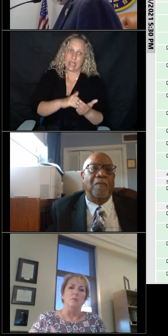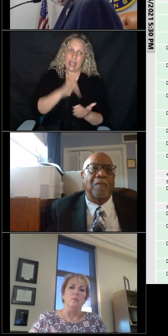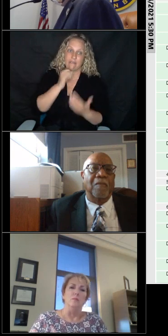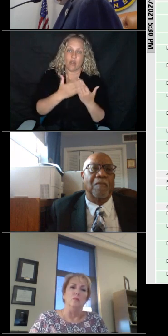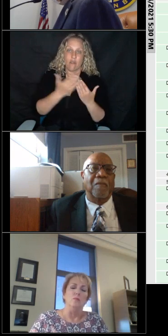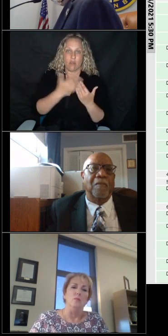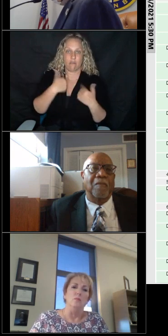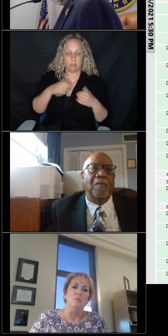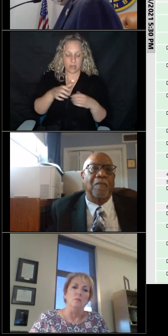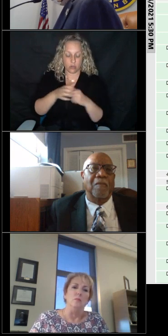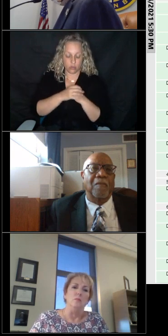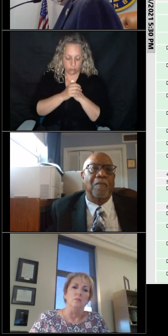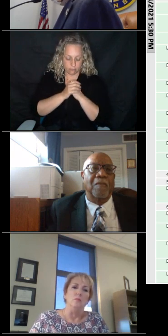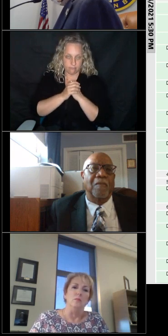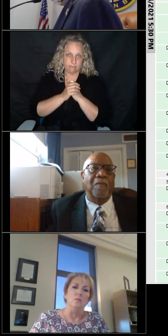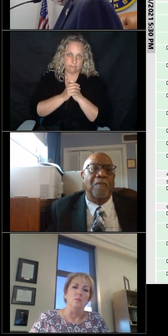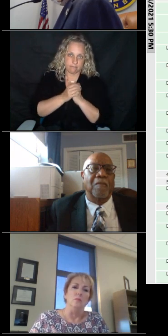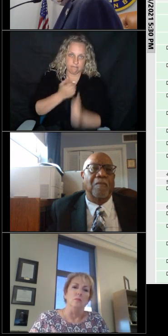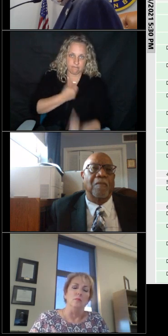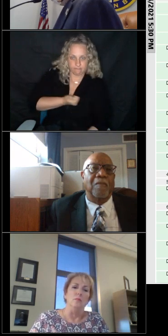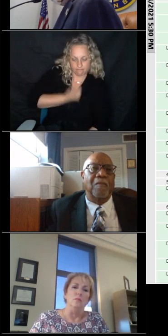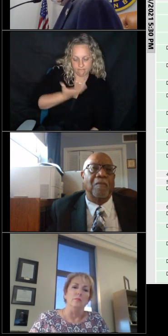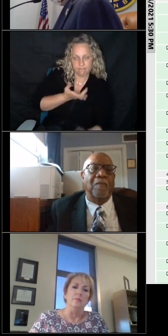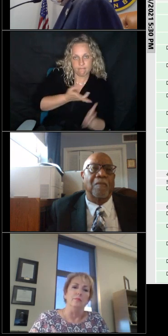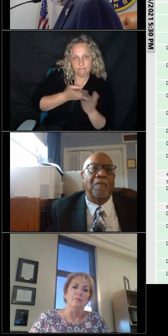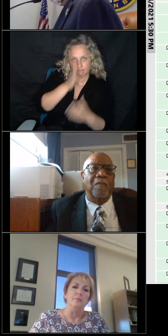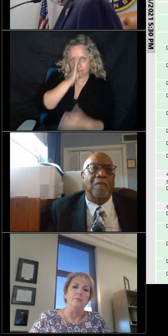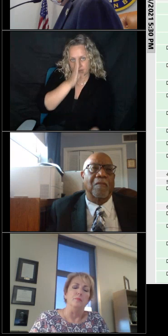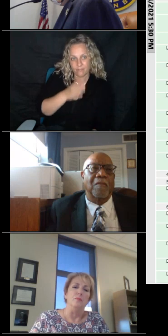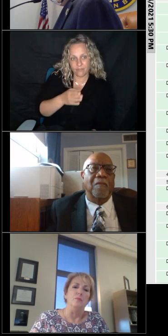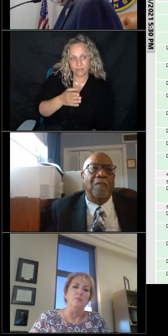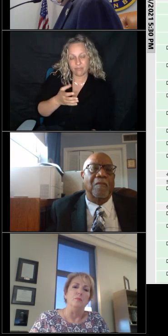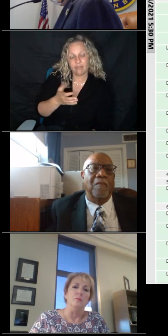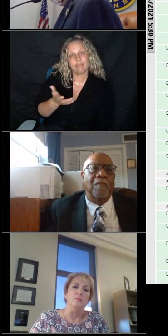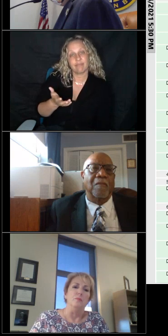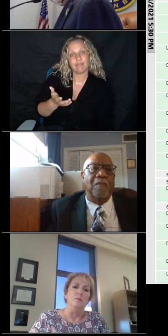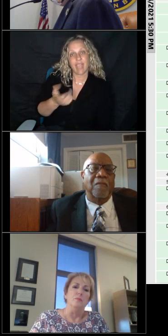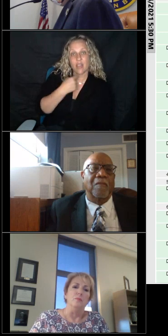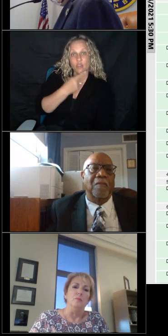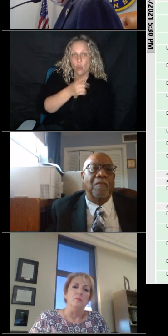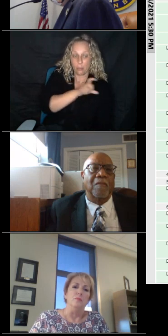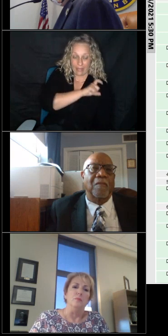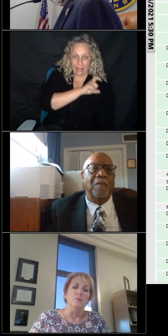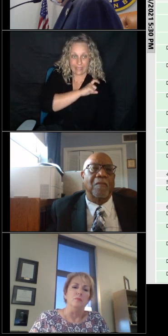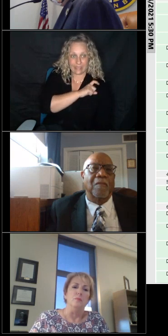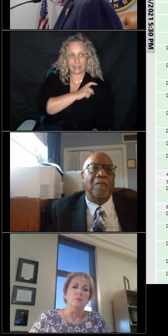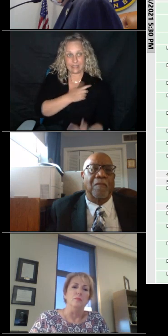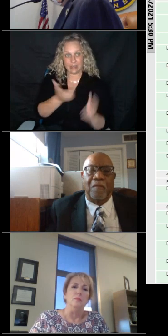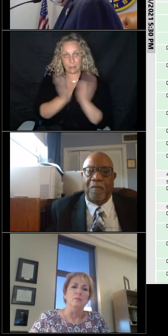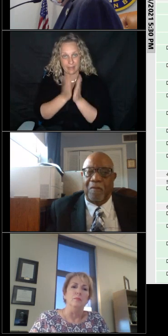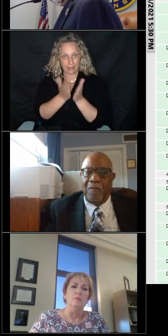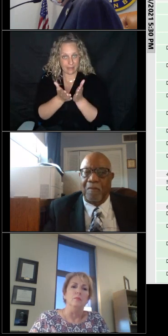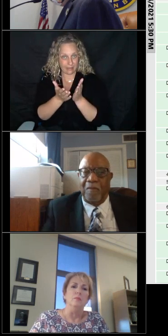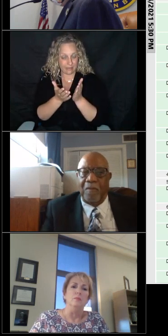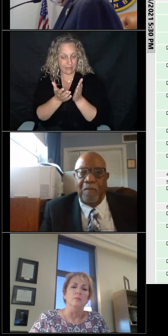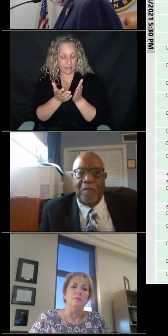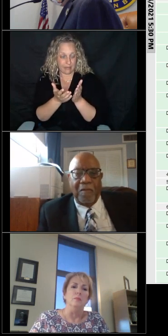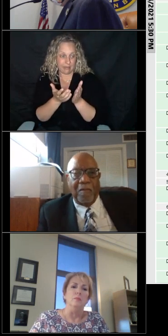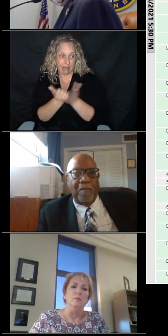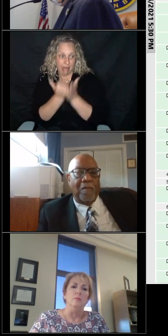for me to do. And I came forward to our police and please ask them to help me.